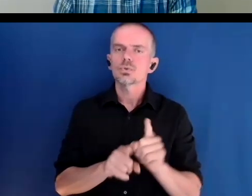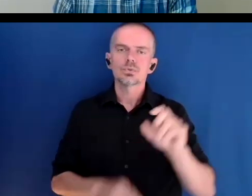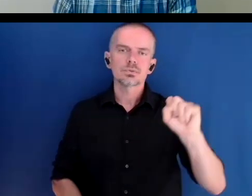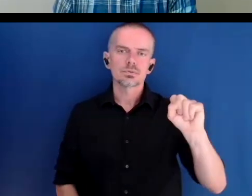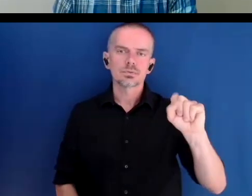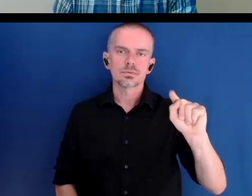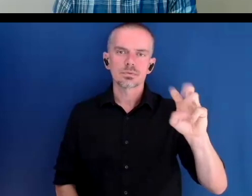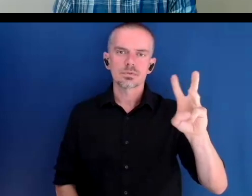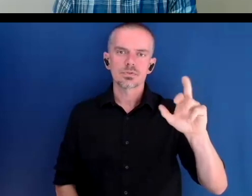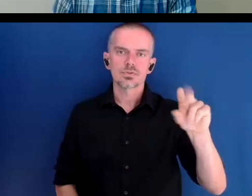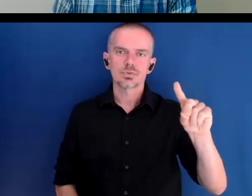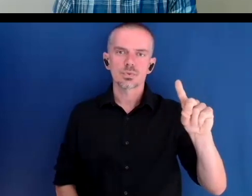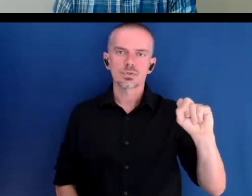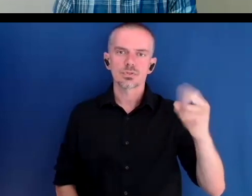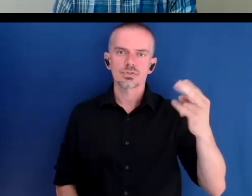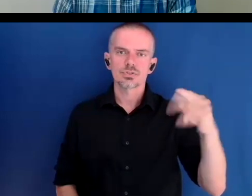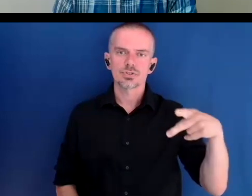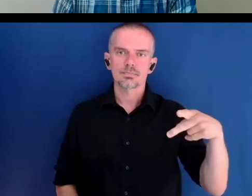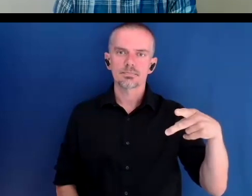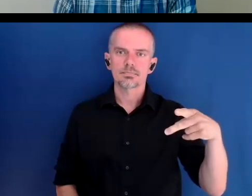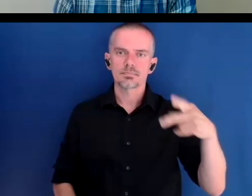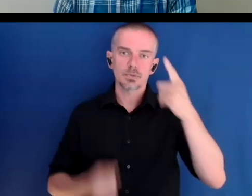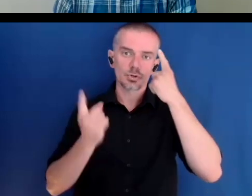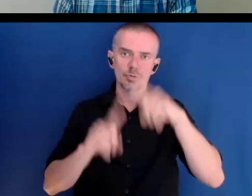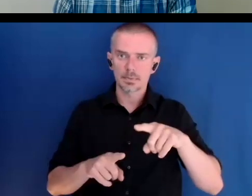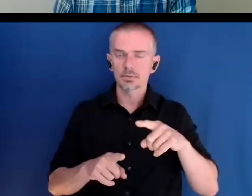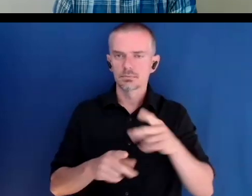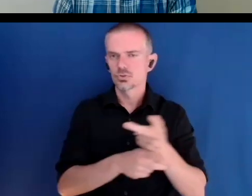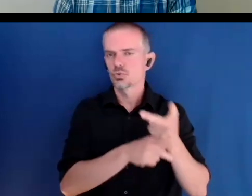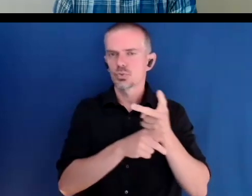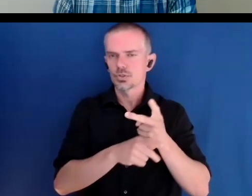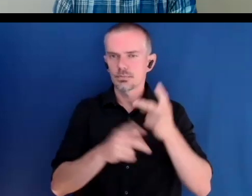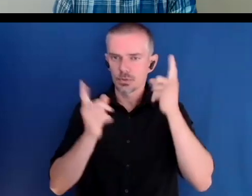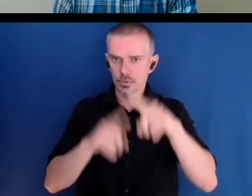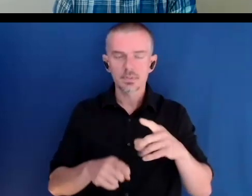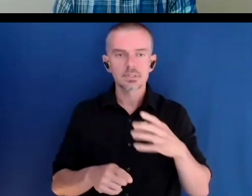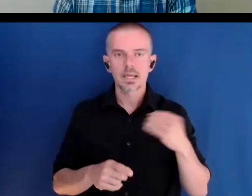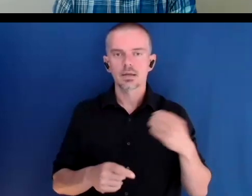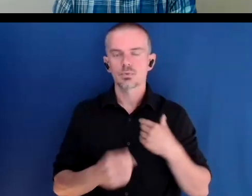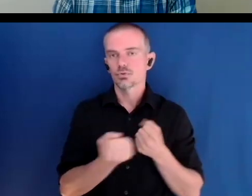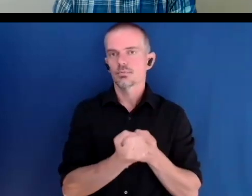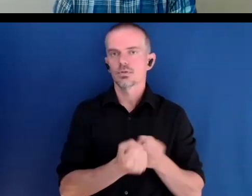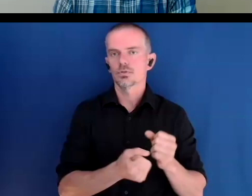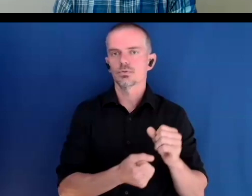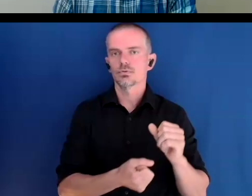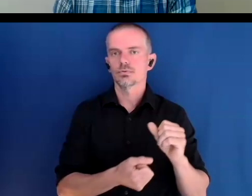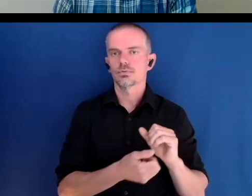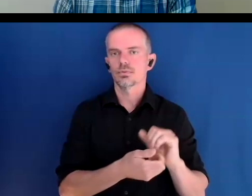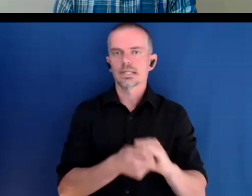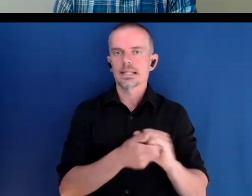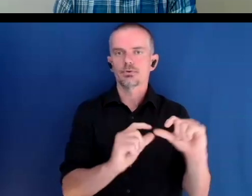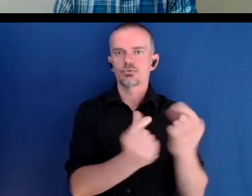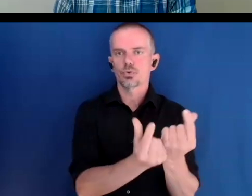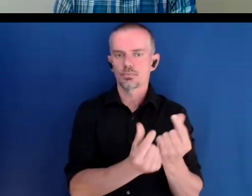agreements, and we're a sponsor for the collaborative group that's active in our